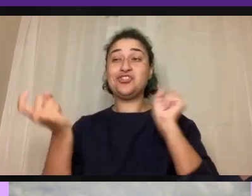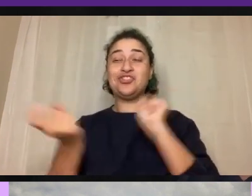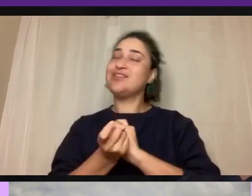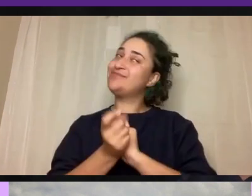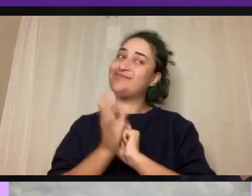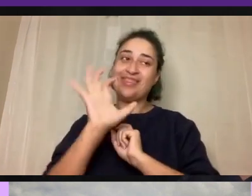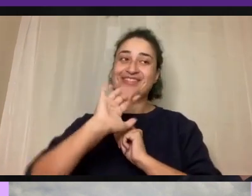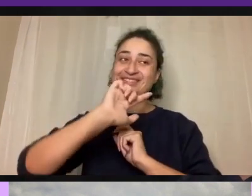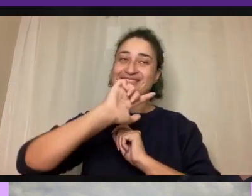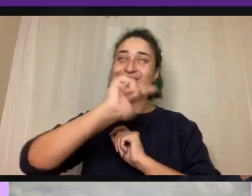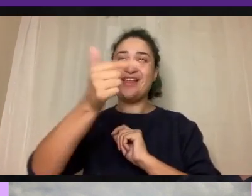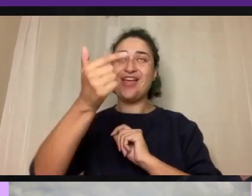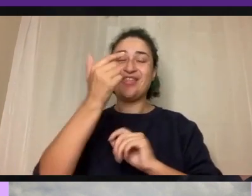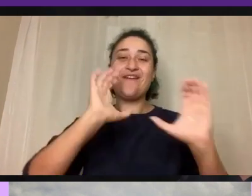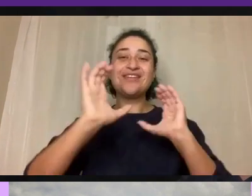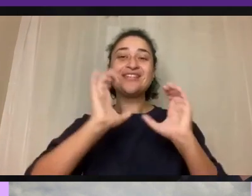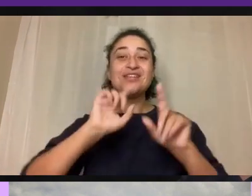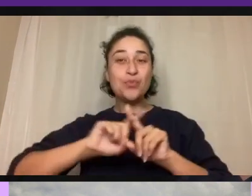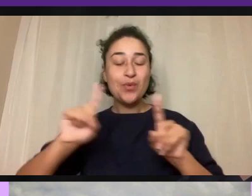But it's definitely